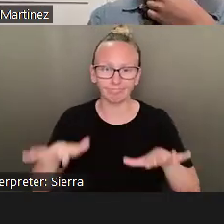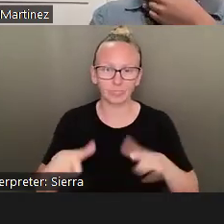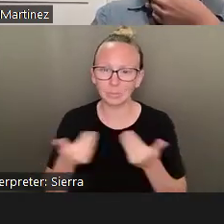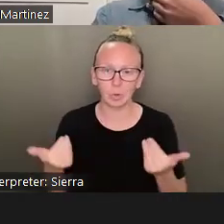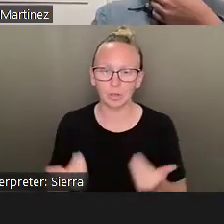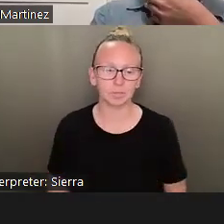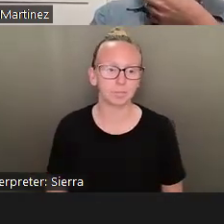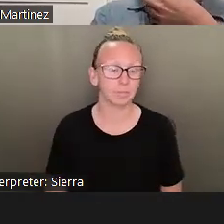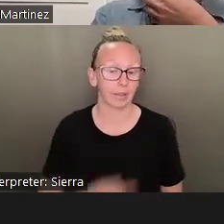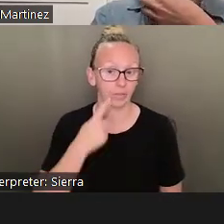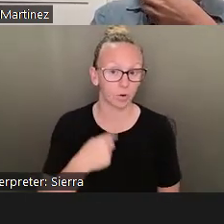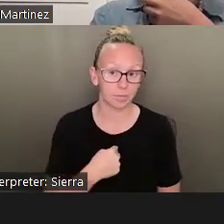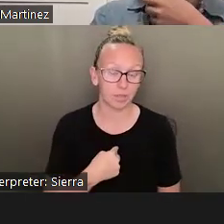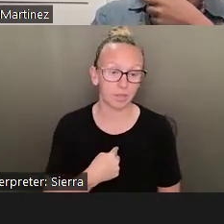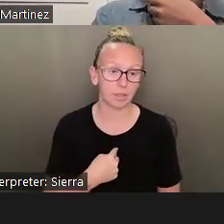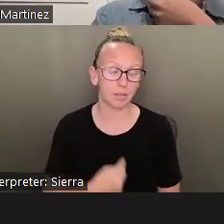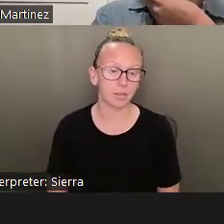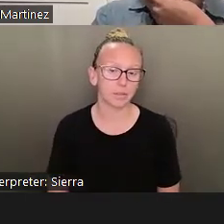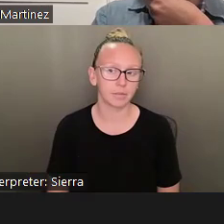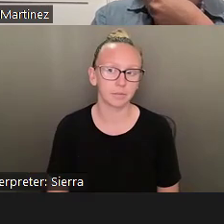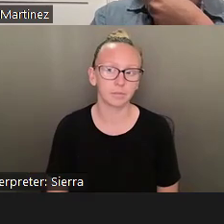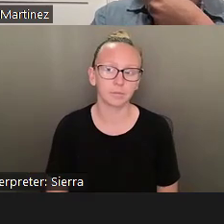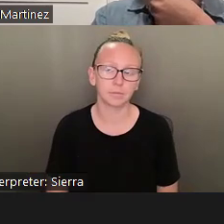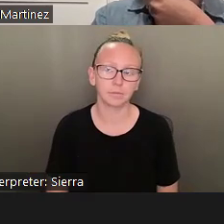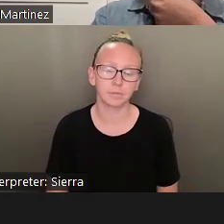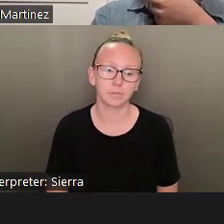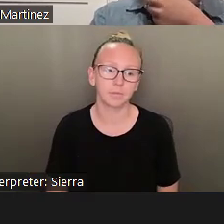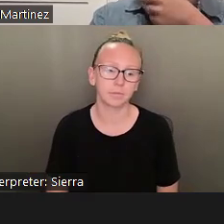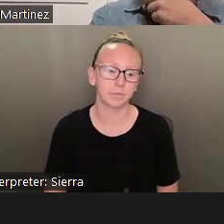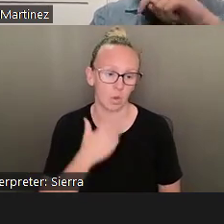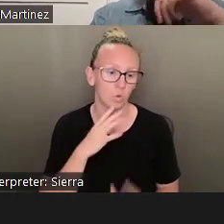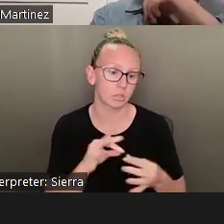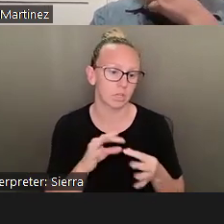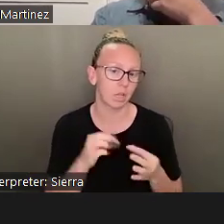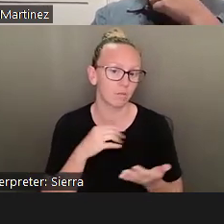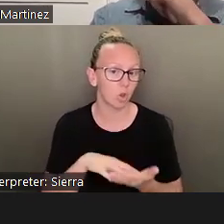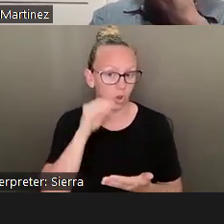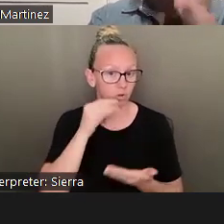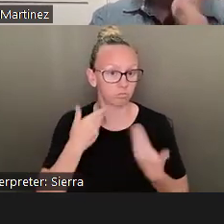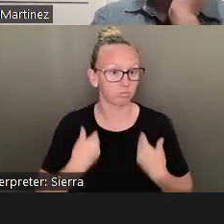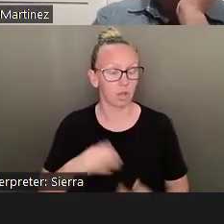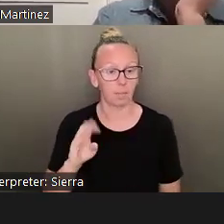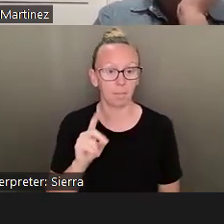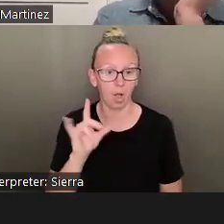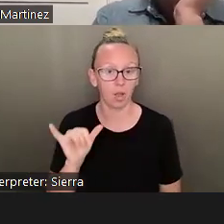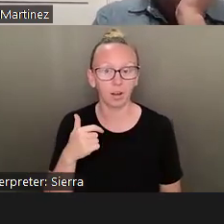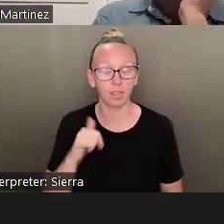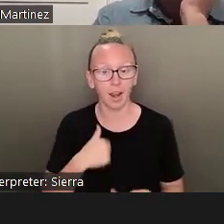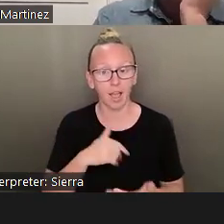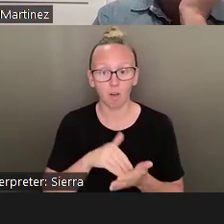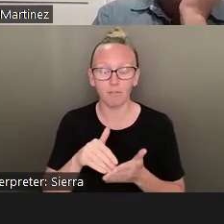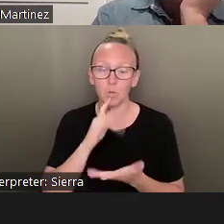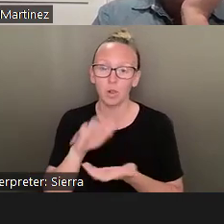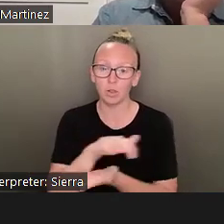And for me, I would say that I've learned that I'm a body that confuses space and